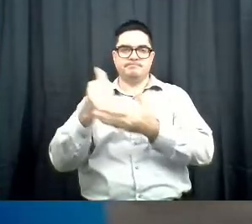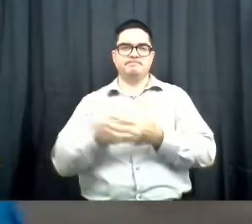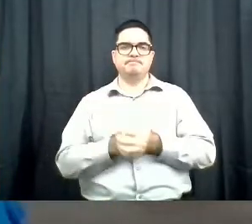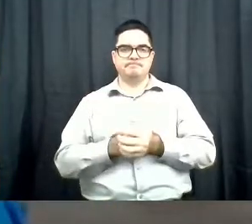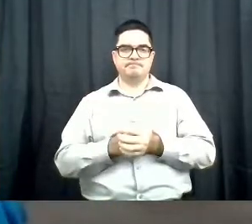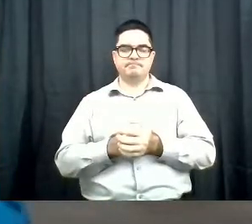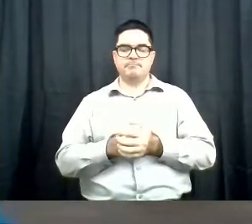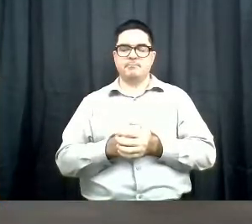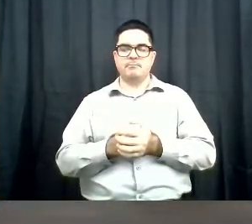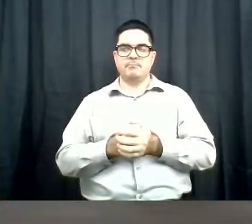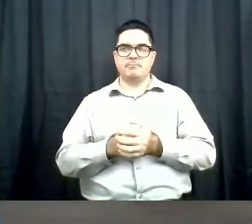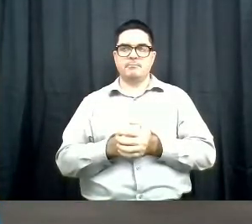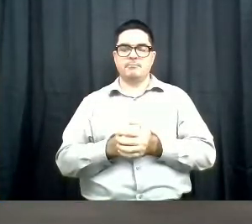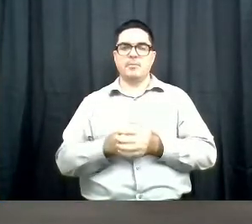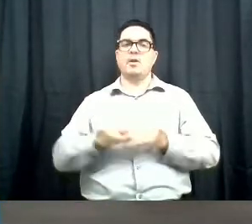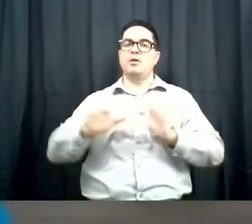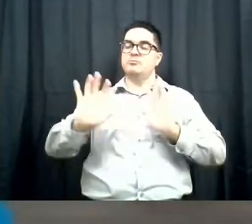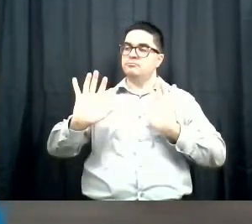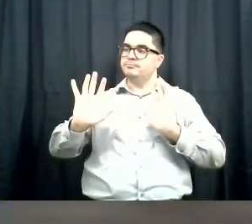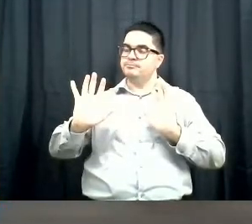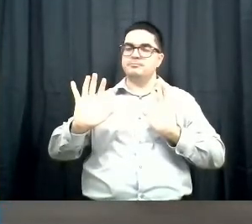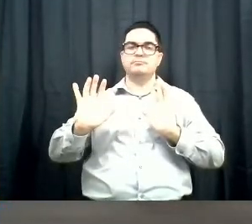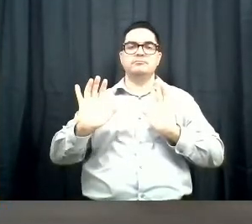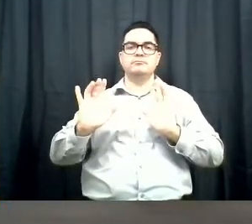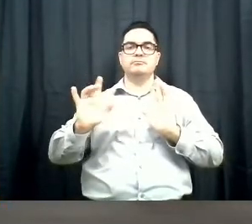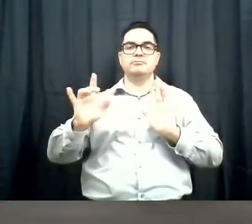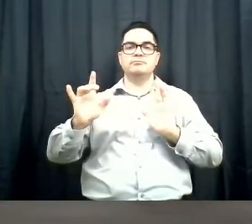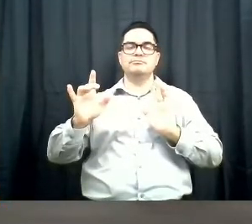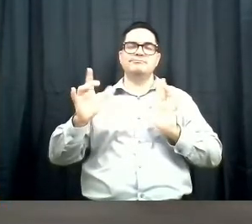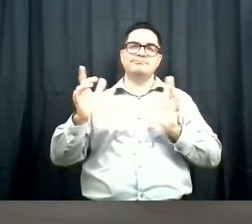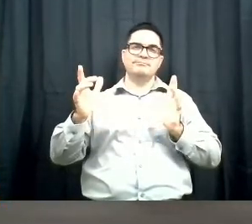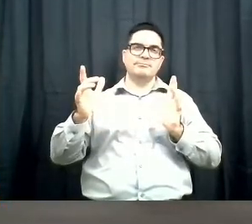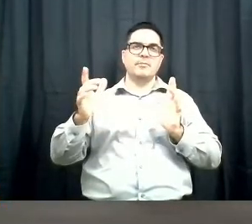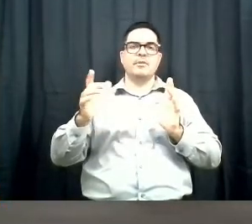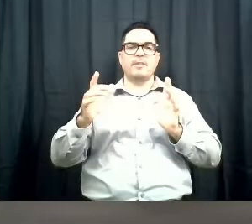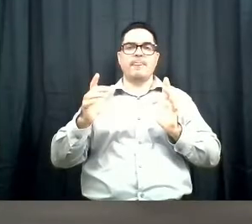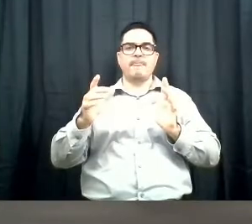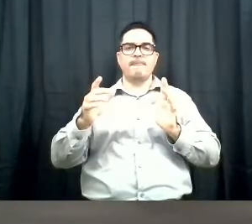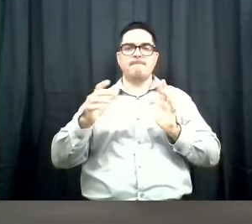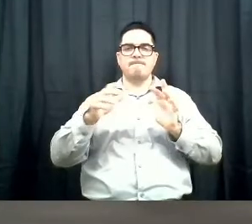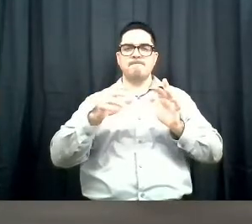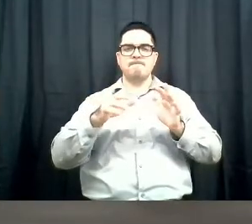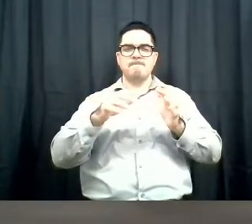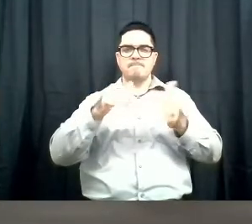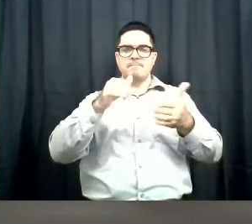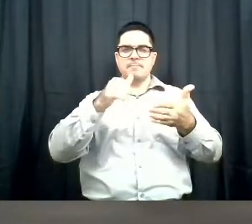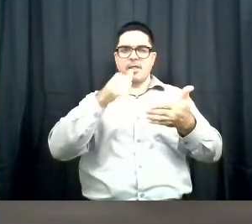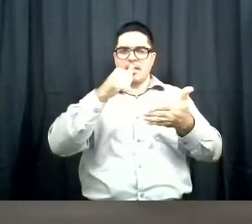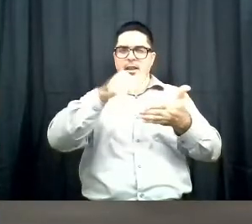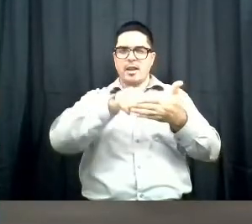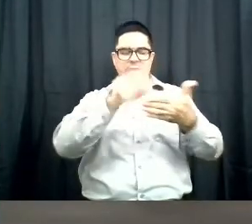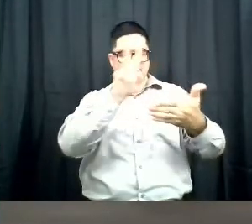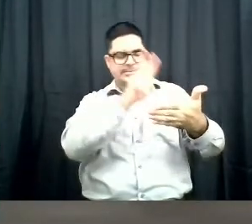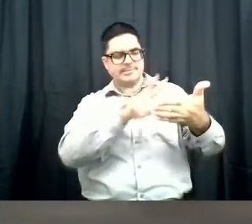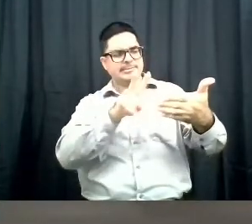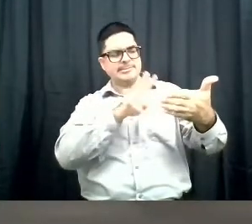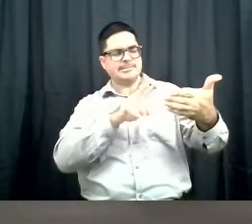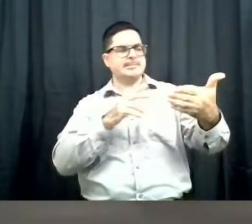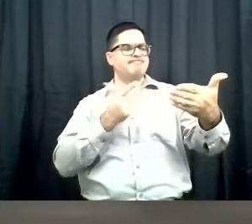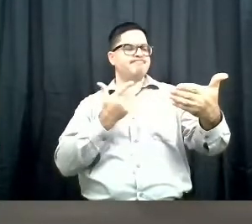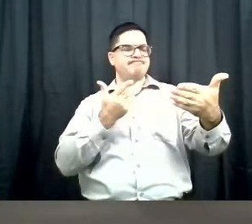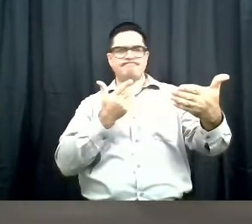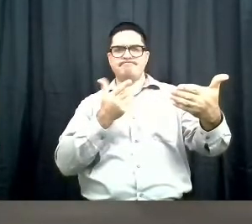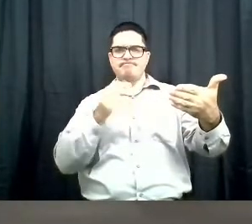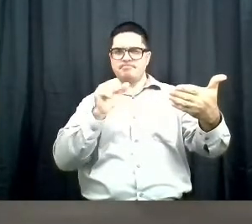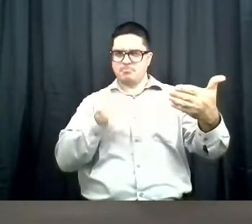So, although we could debate different lines and sentences of the letter with regard to the first